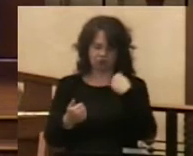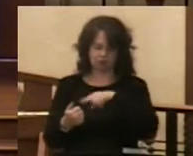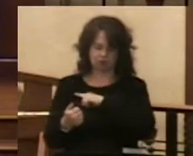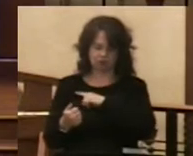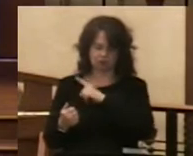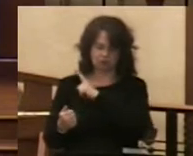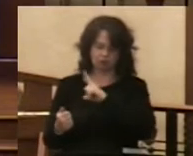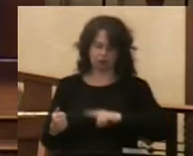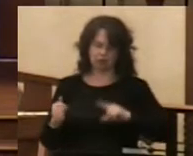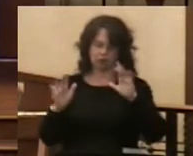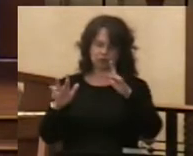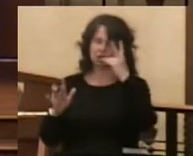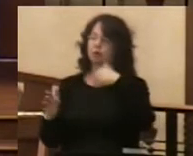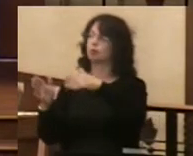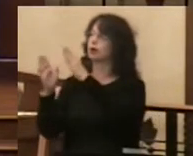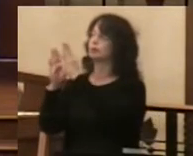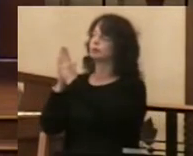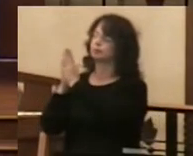mercy.